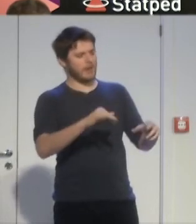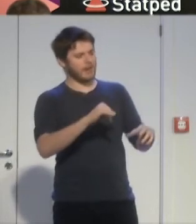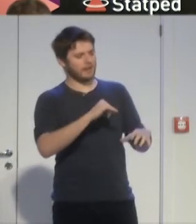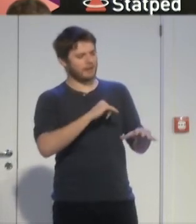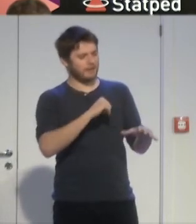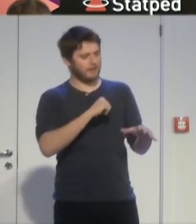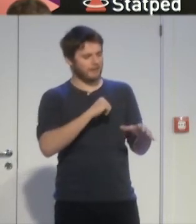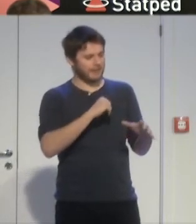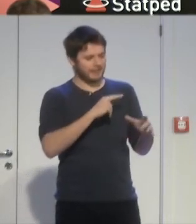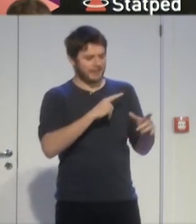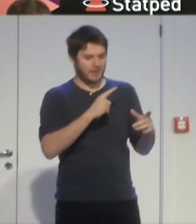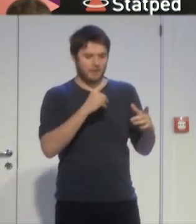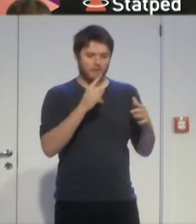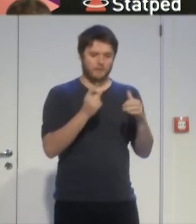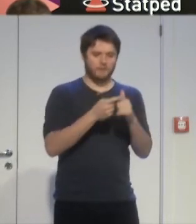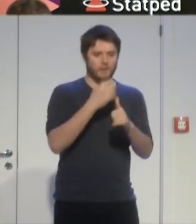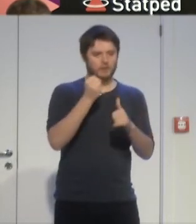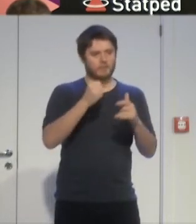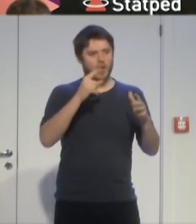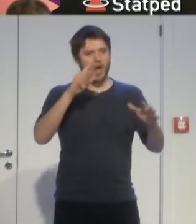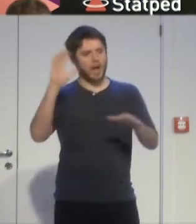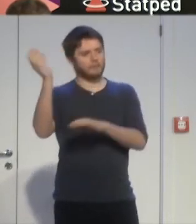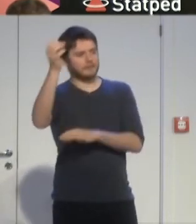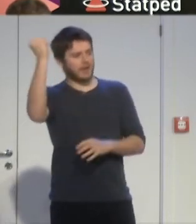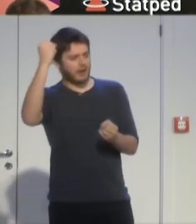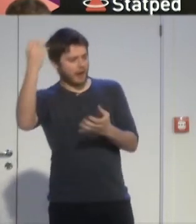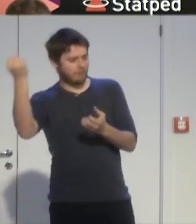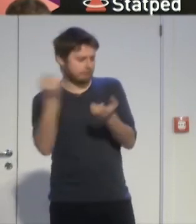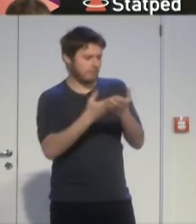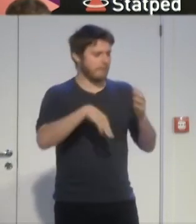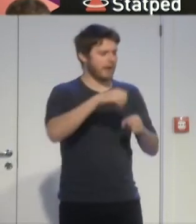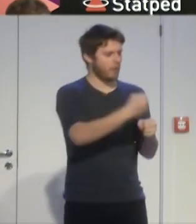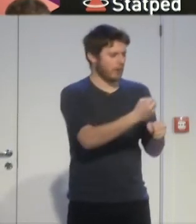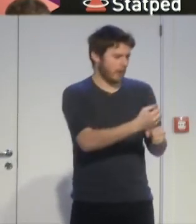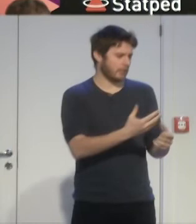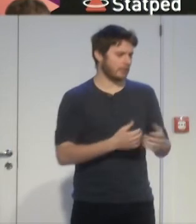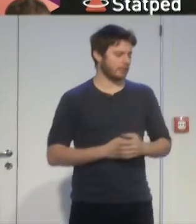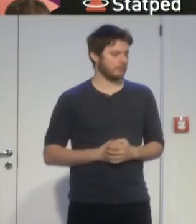abstraction from the point of view of sighted hearing culture.